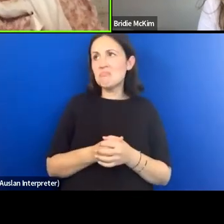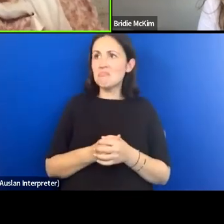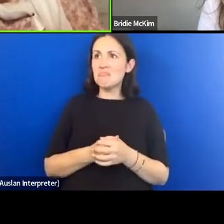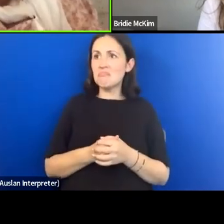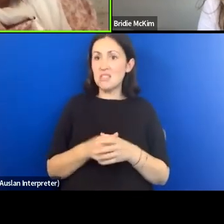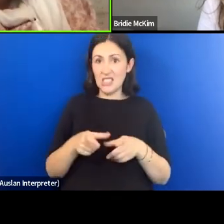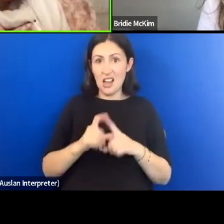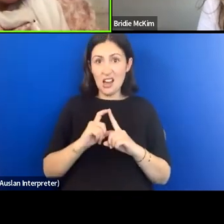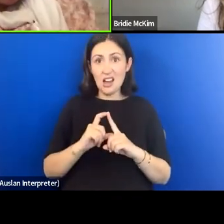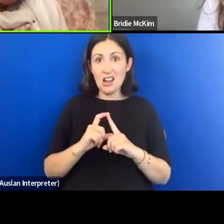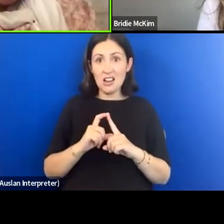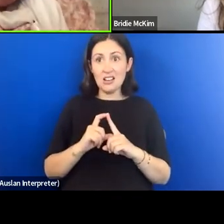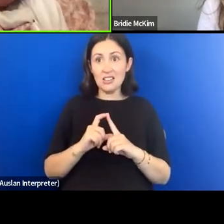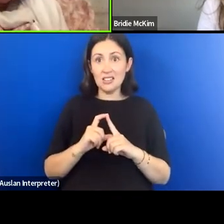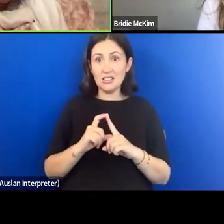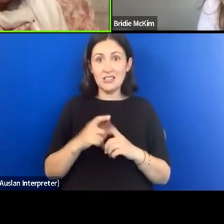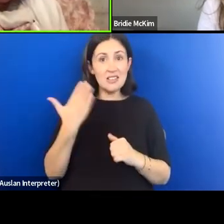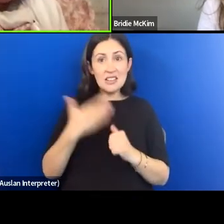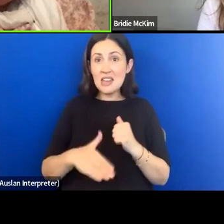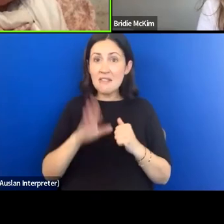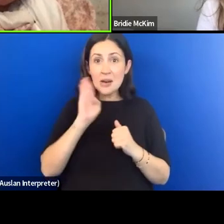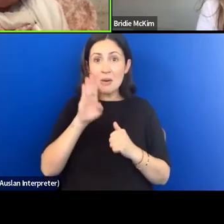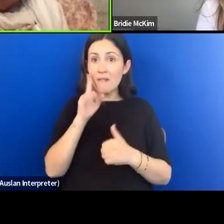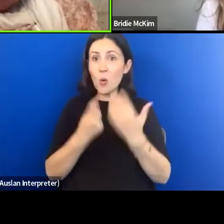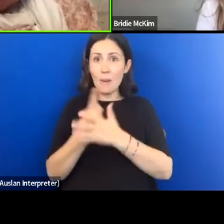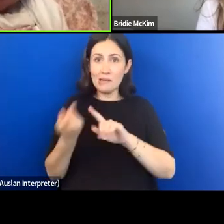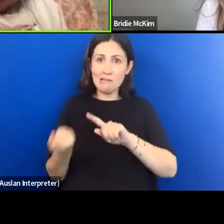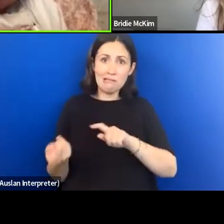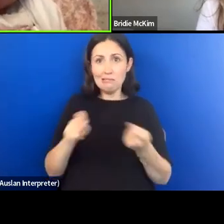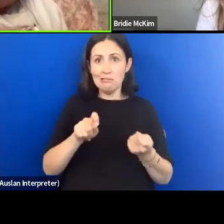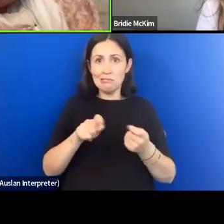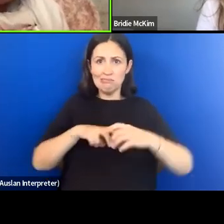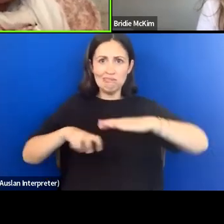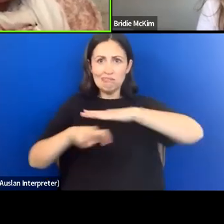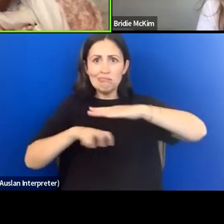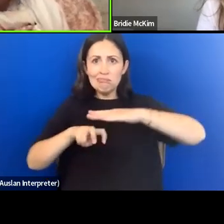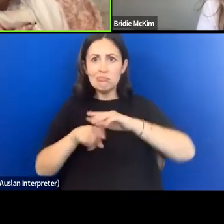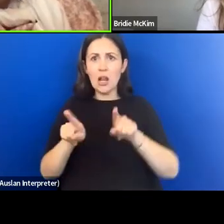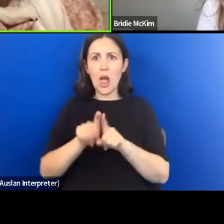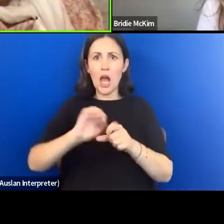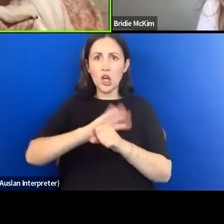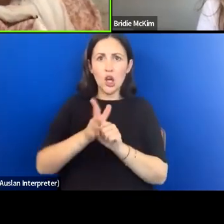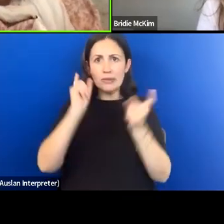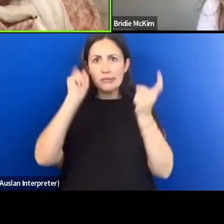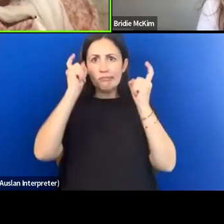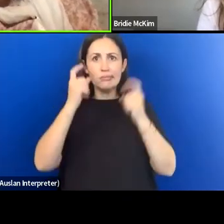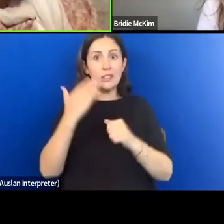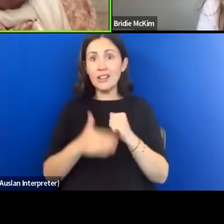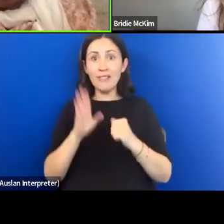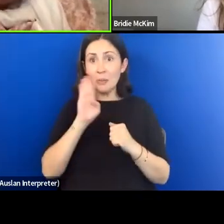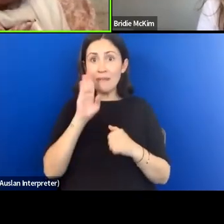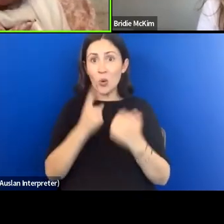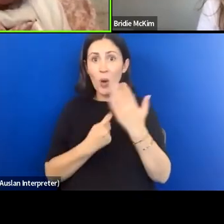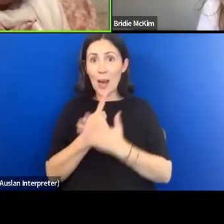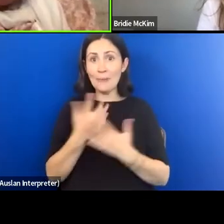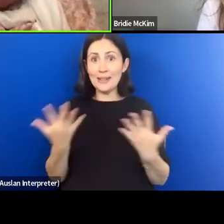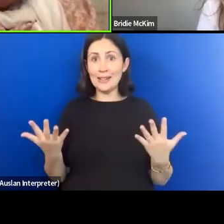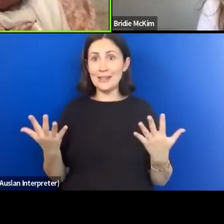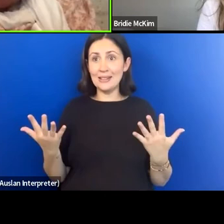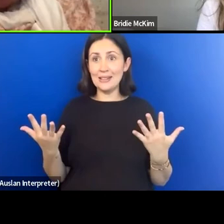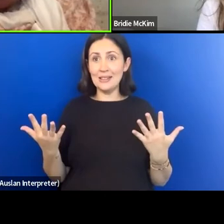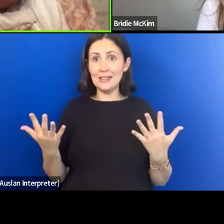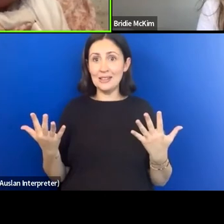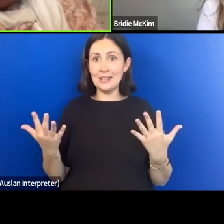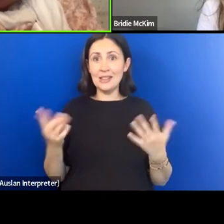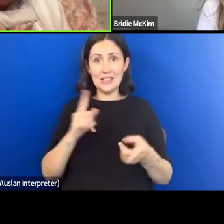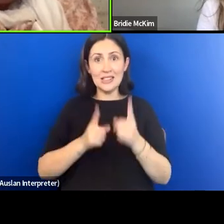is unprecedented as this pandemic has been, it's not possible to be